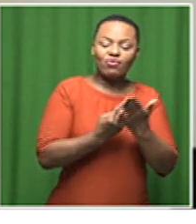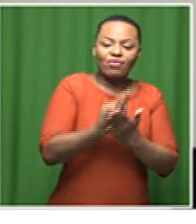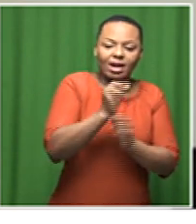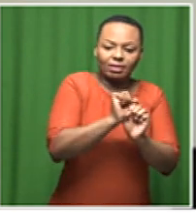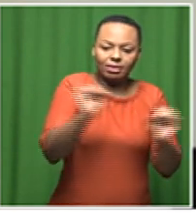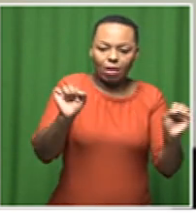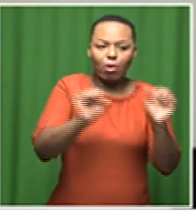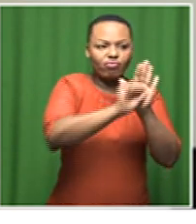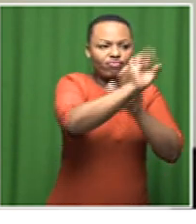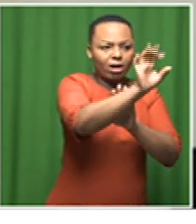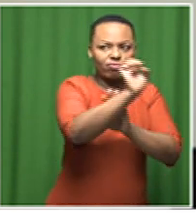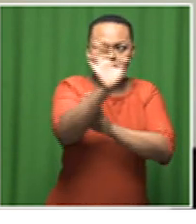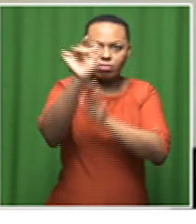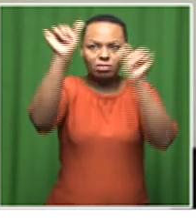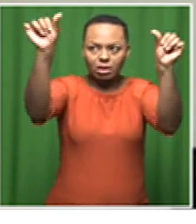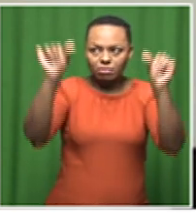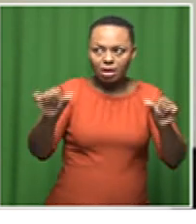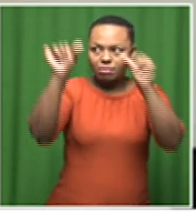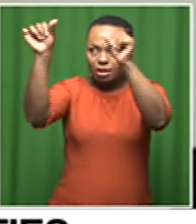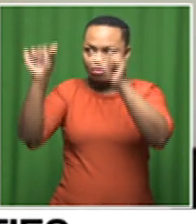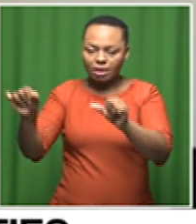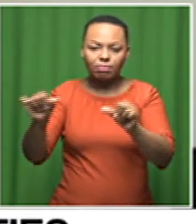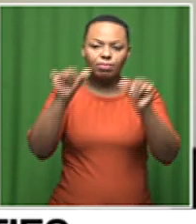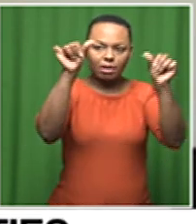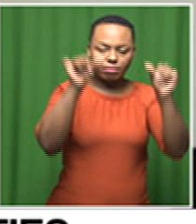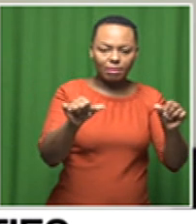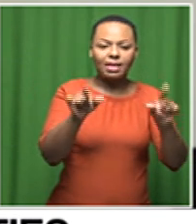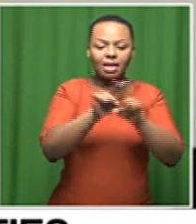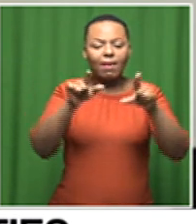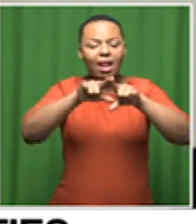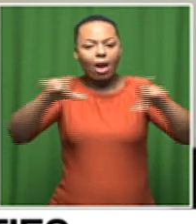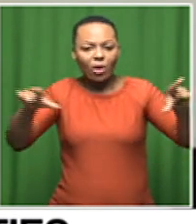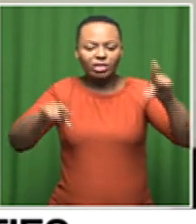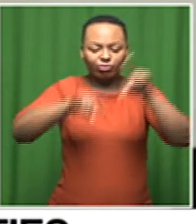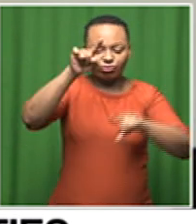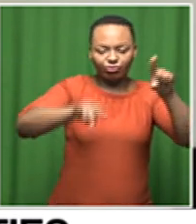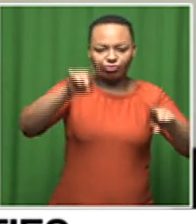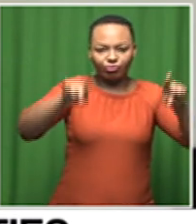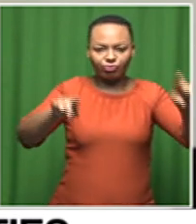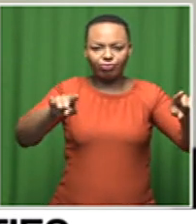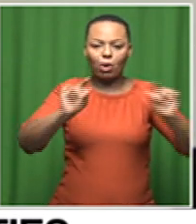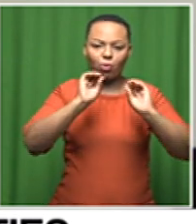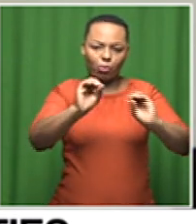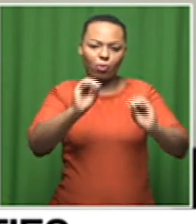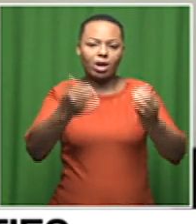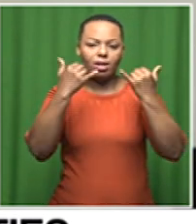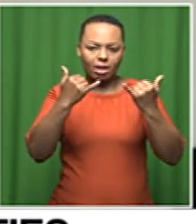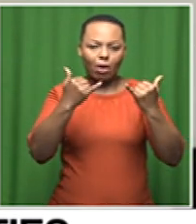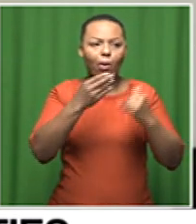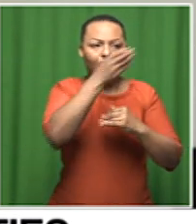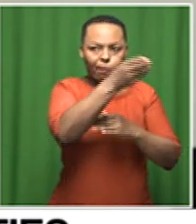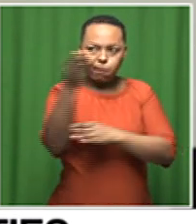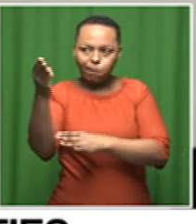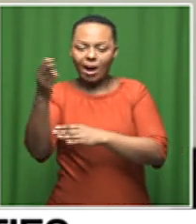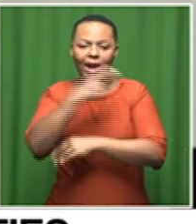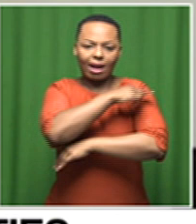over, including also translated in the official languages of our departments. They've got to be available. They've got